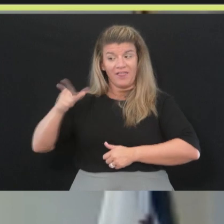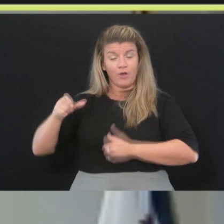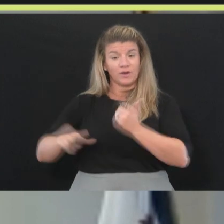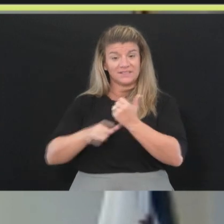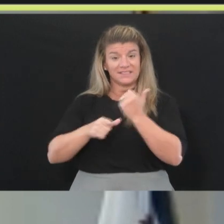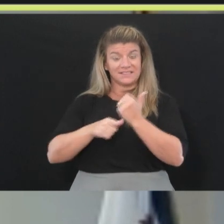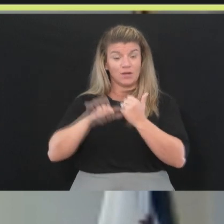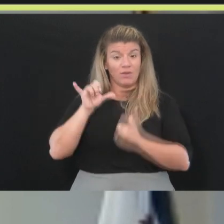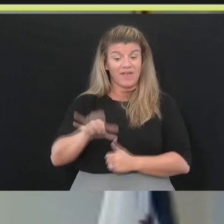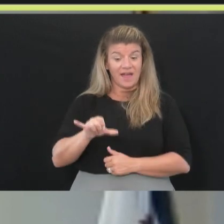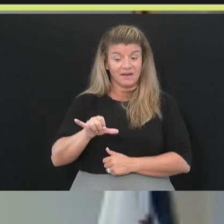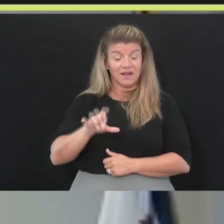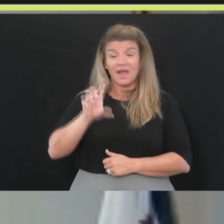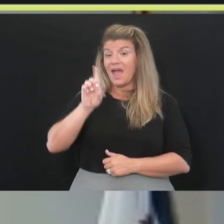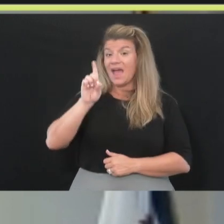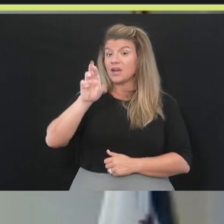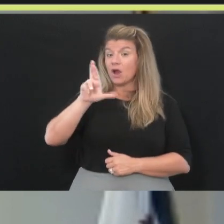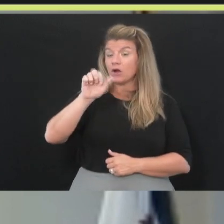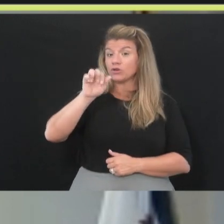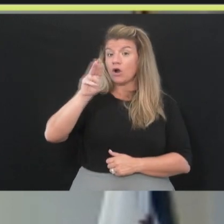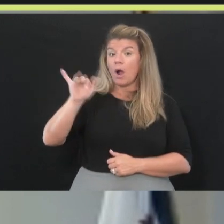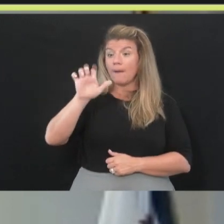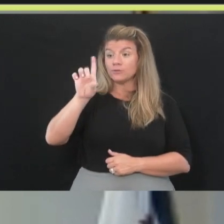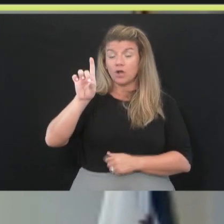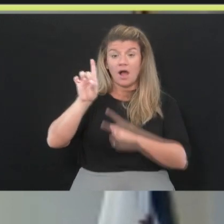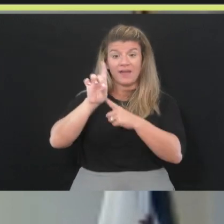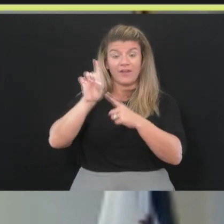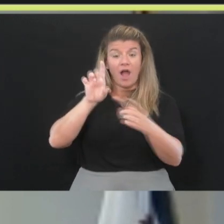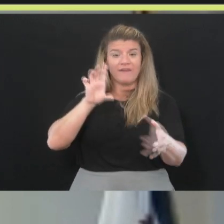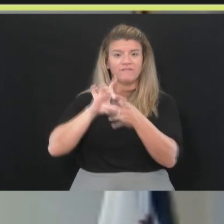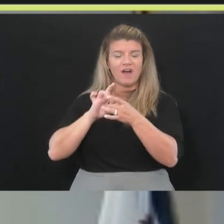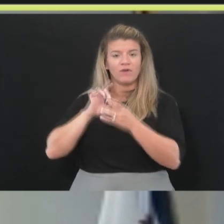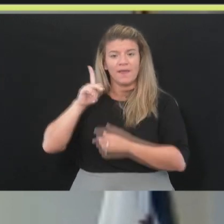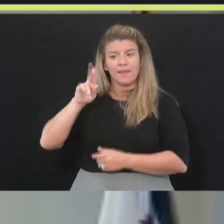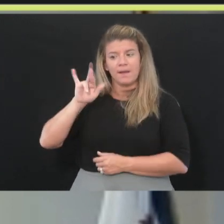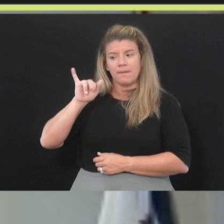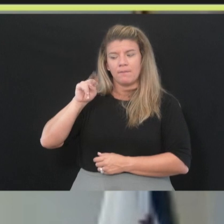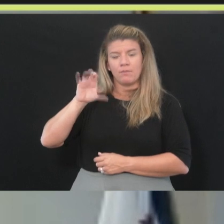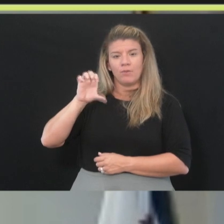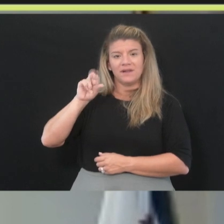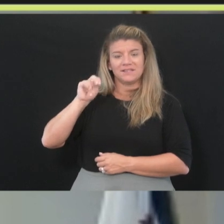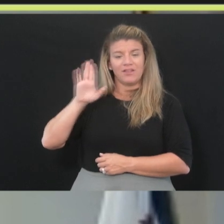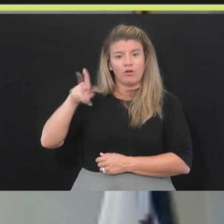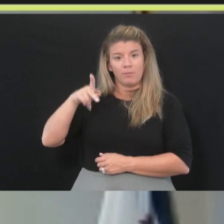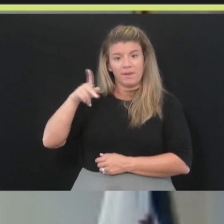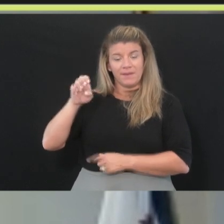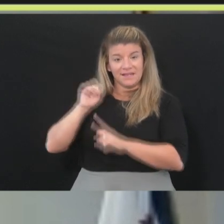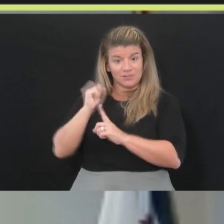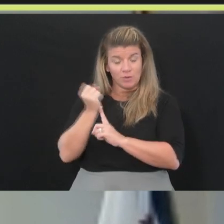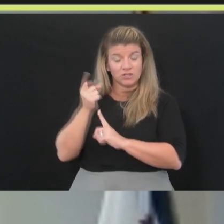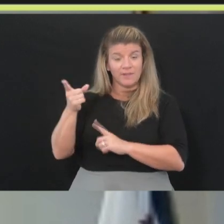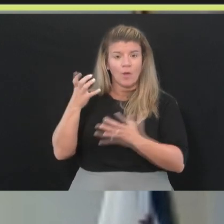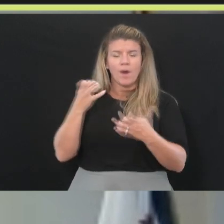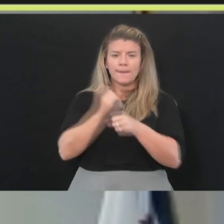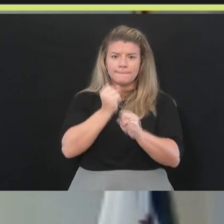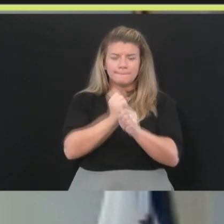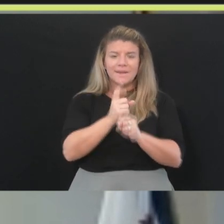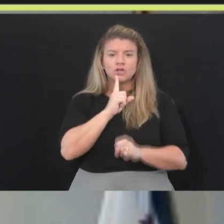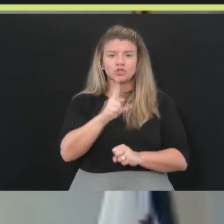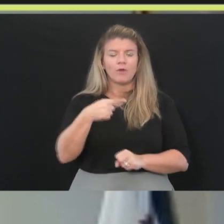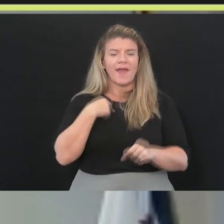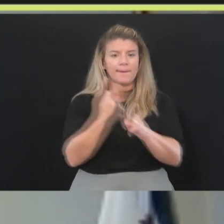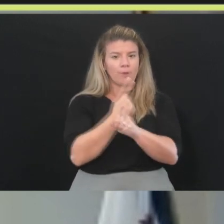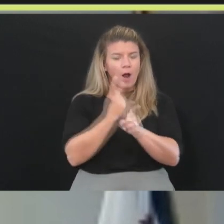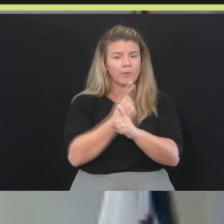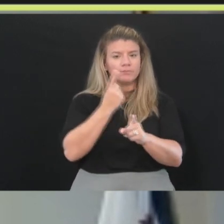Dr. Amjad actually got involved in the Princeton PPE situation to make sure that there was proper